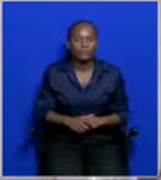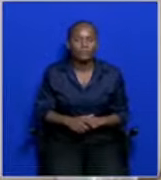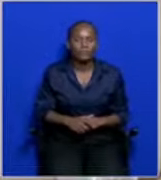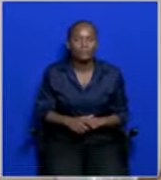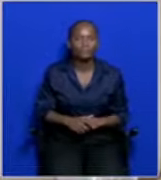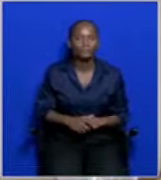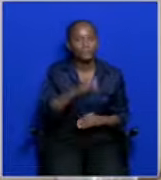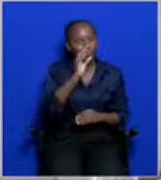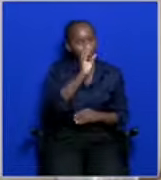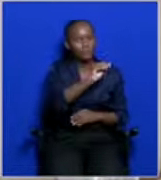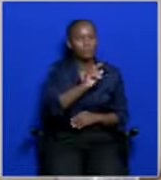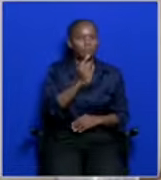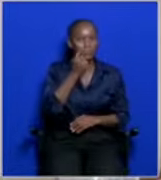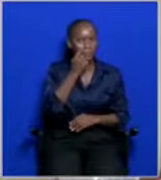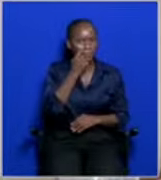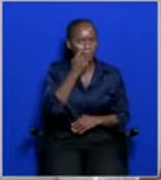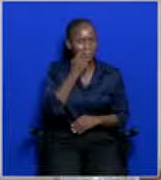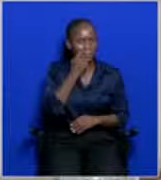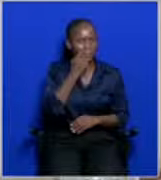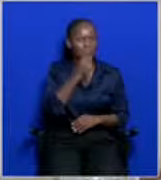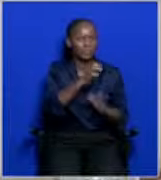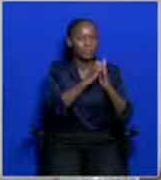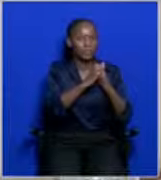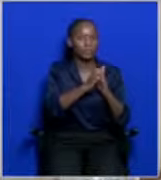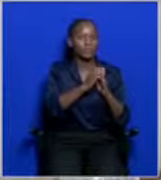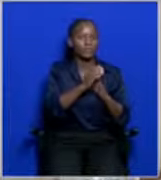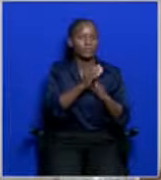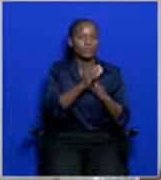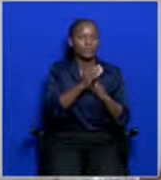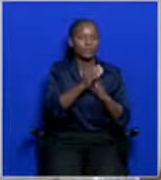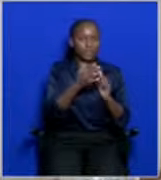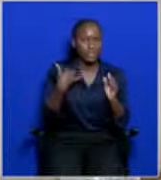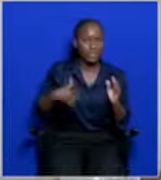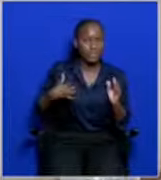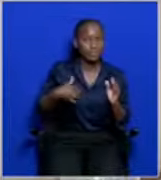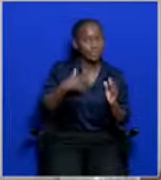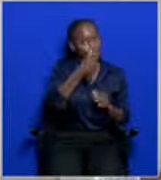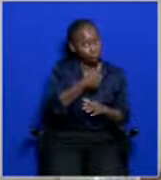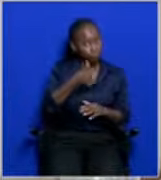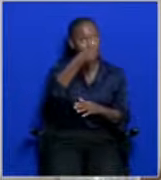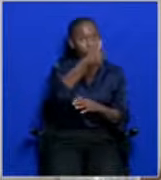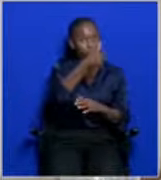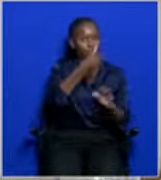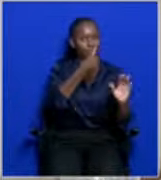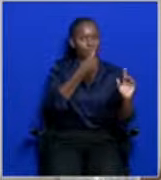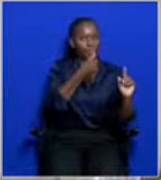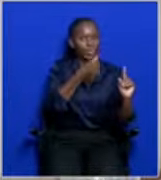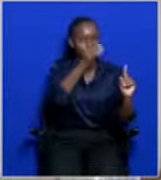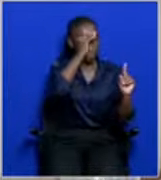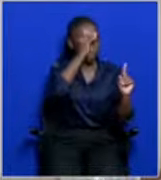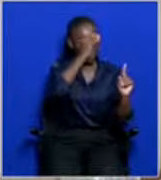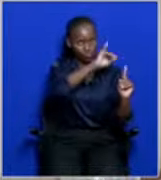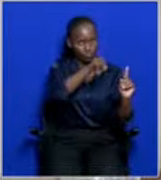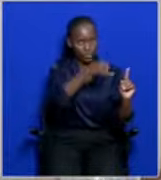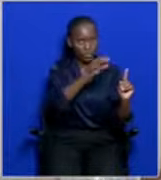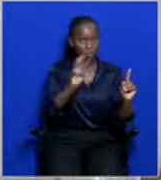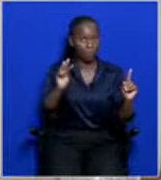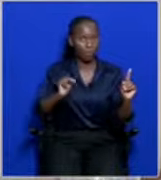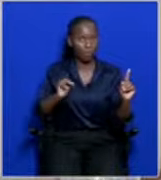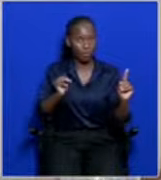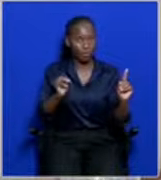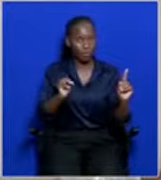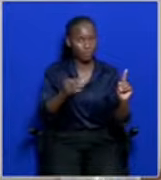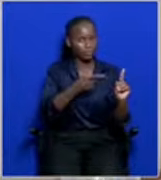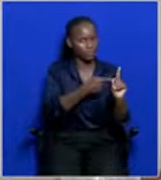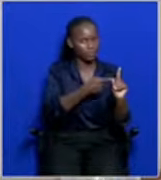Mkwanazi as commander to provide more detail than I was informed as the supervisor